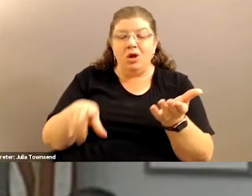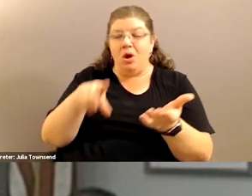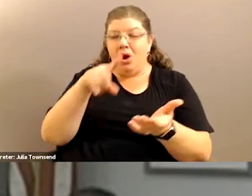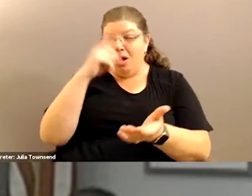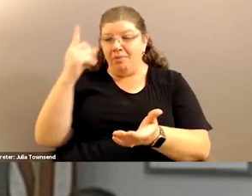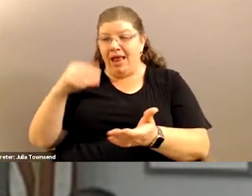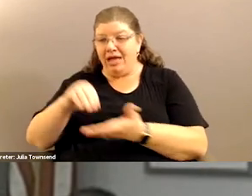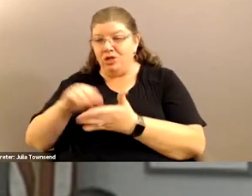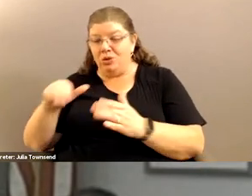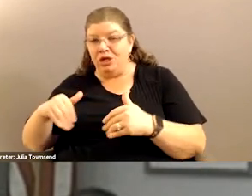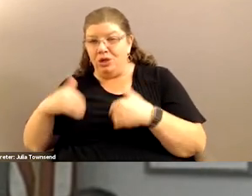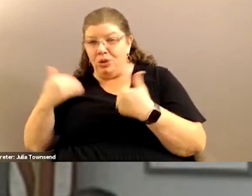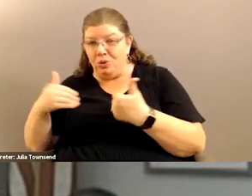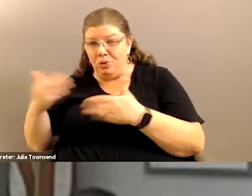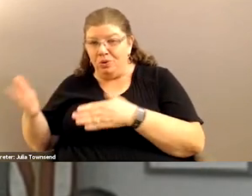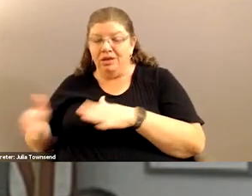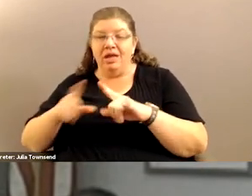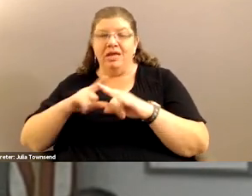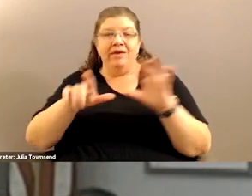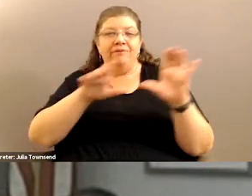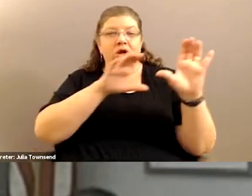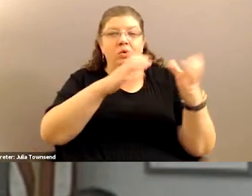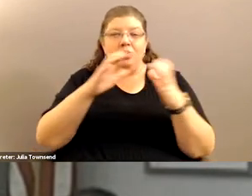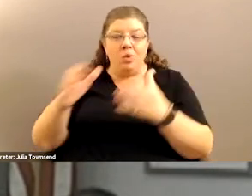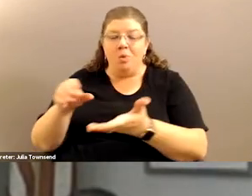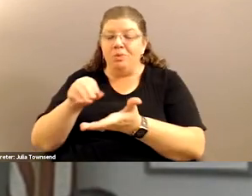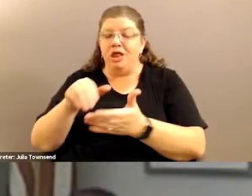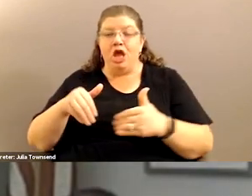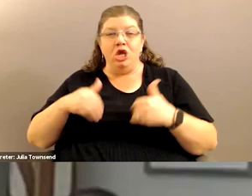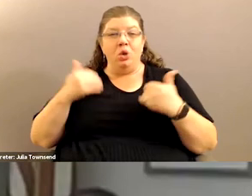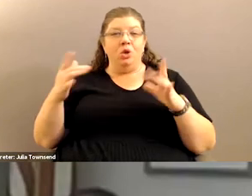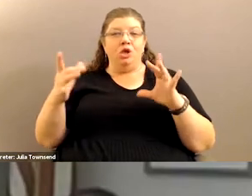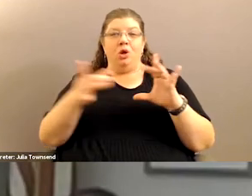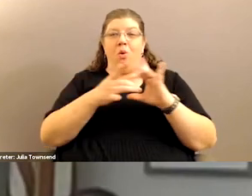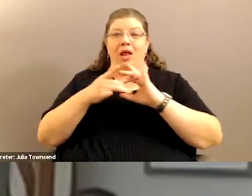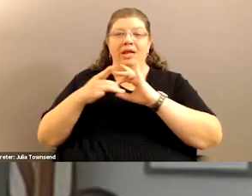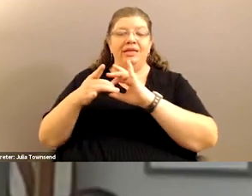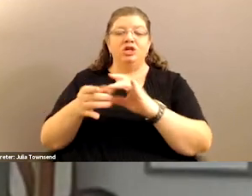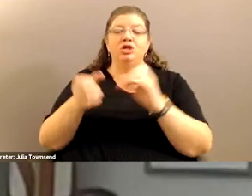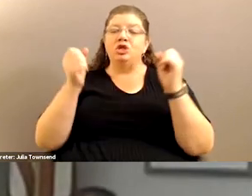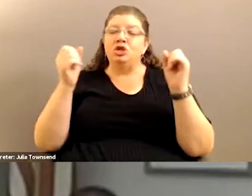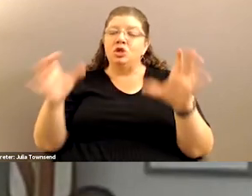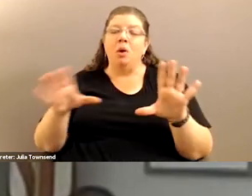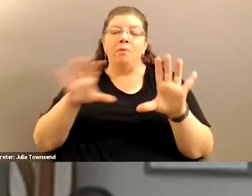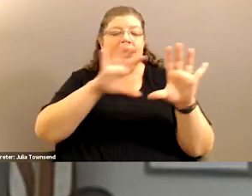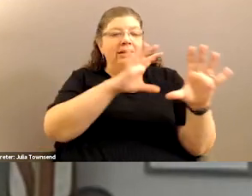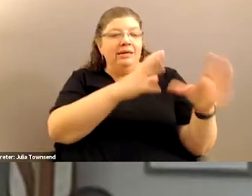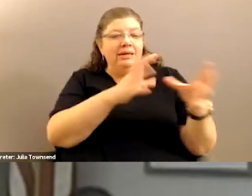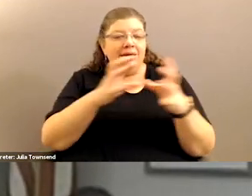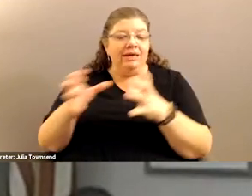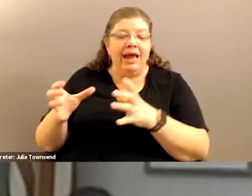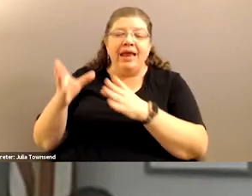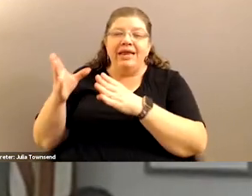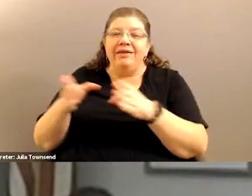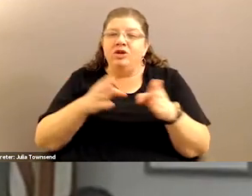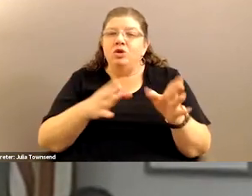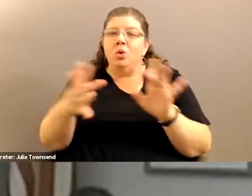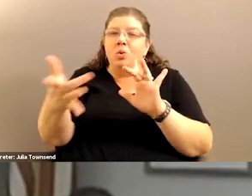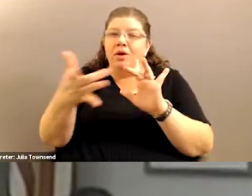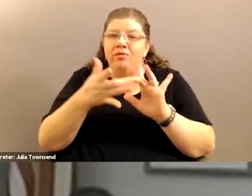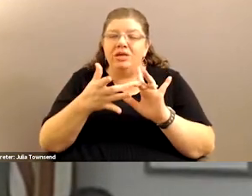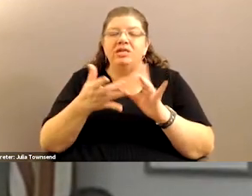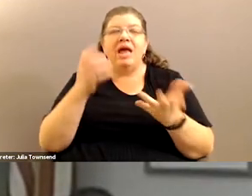youth uh our groups the student coalition the youth coalition so many entities and so many individuals who have reached out i